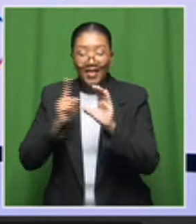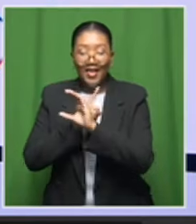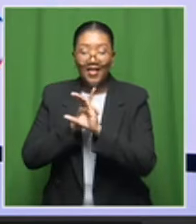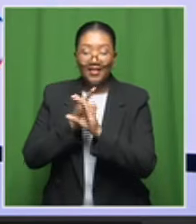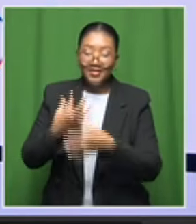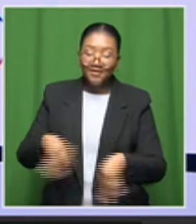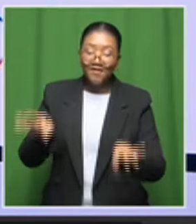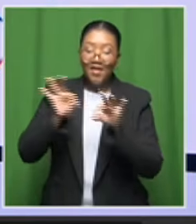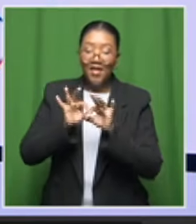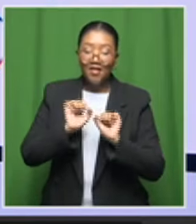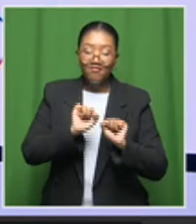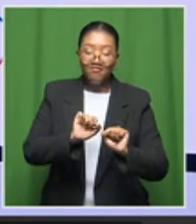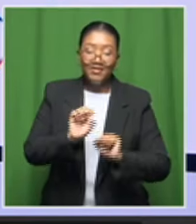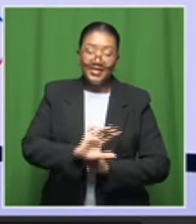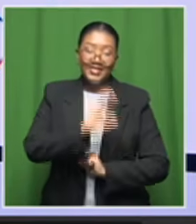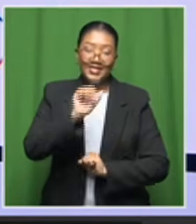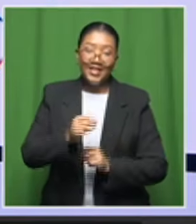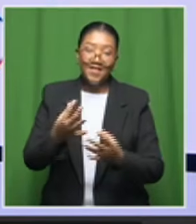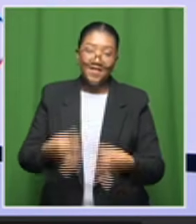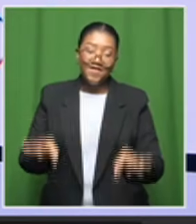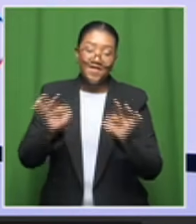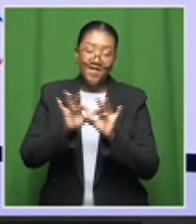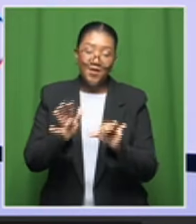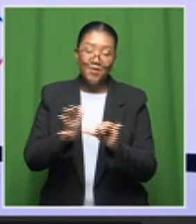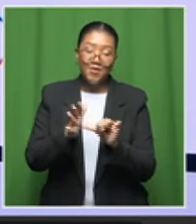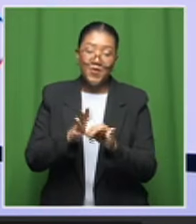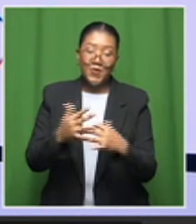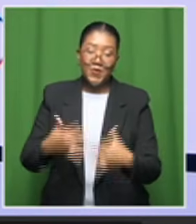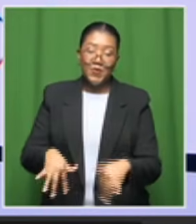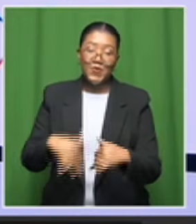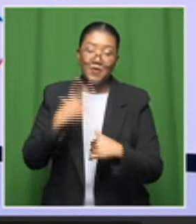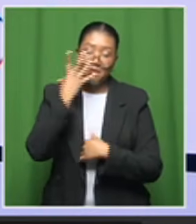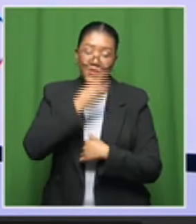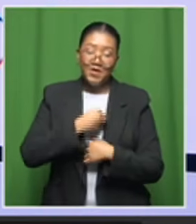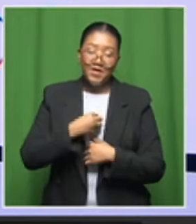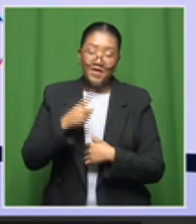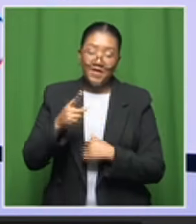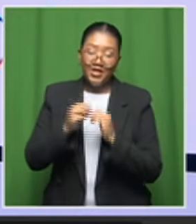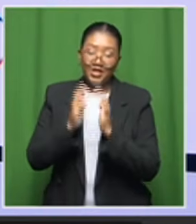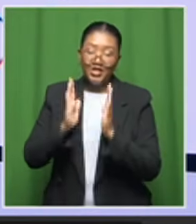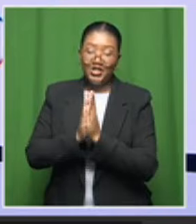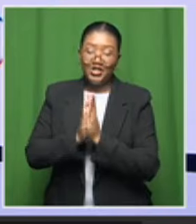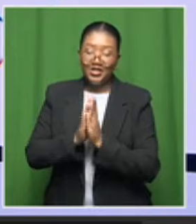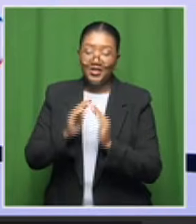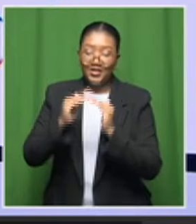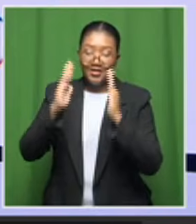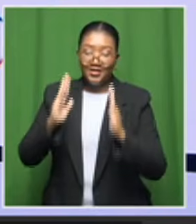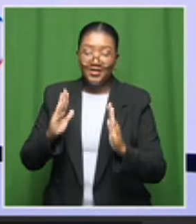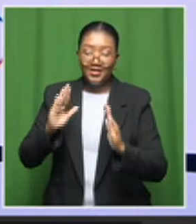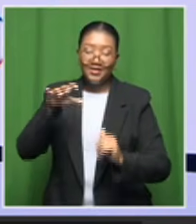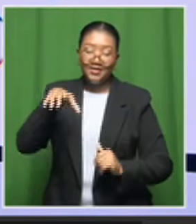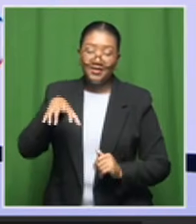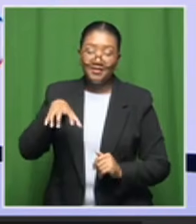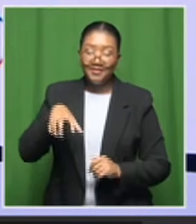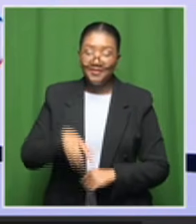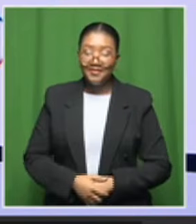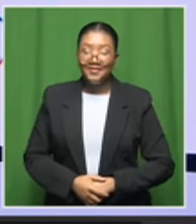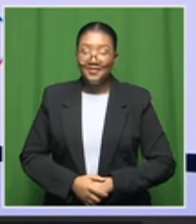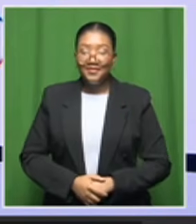values, even just looking at the social and architectural elements that also come to the fore. So let's see how the day progresses on that front